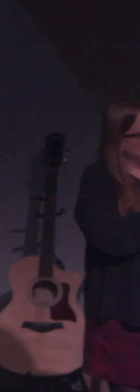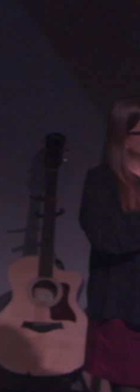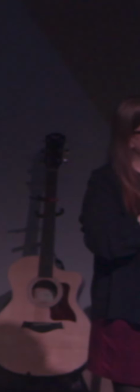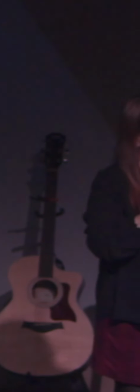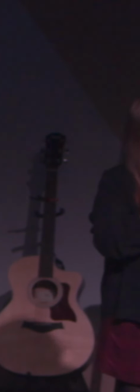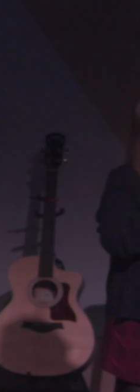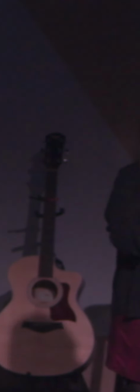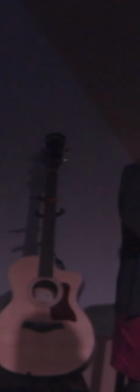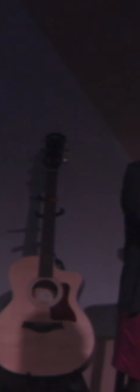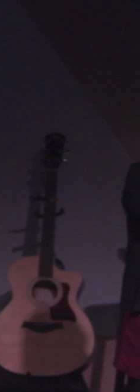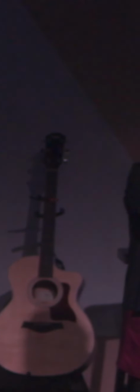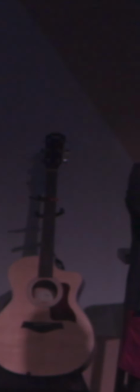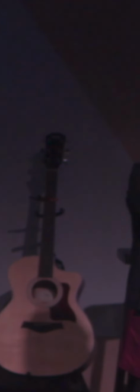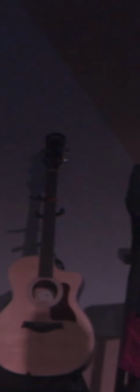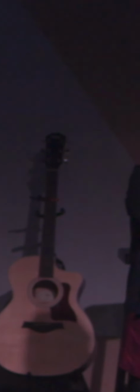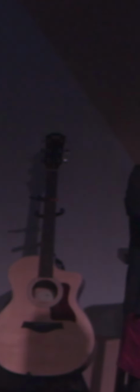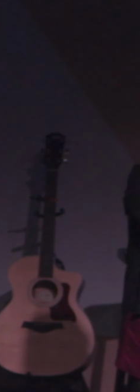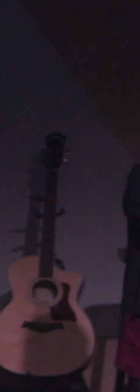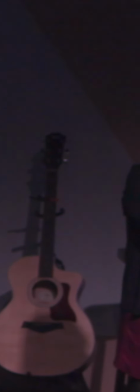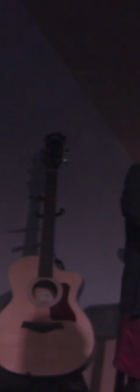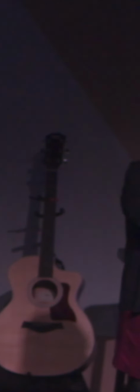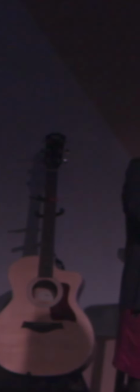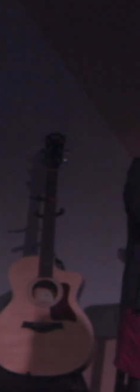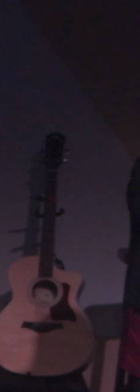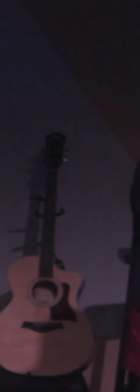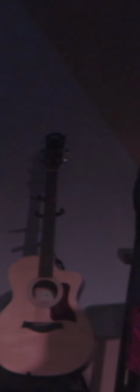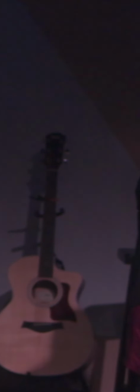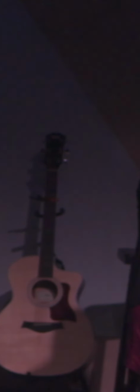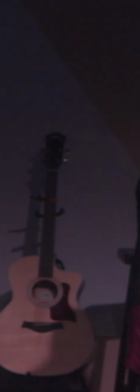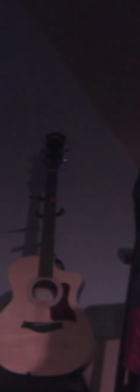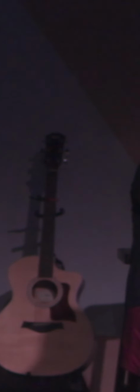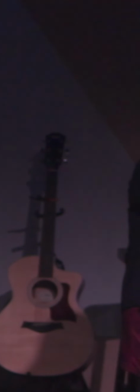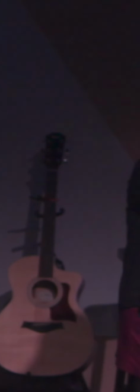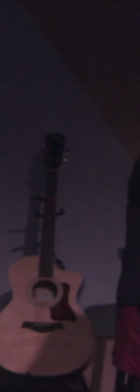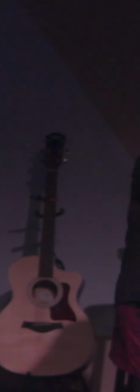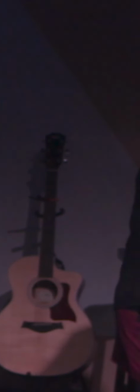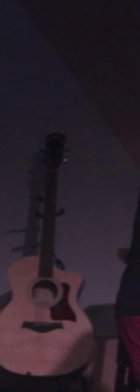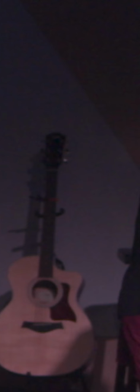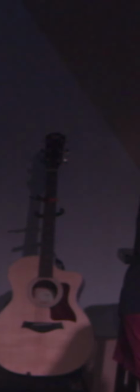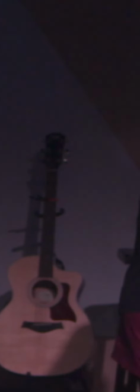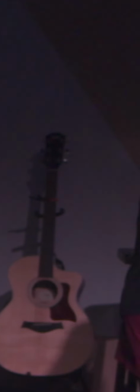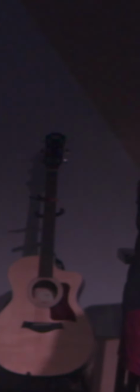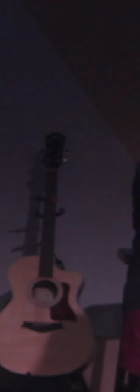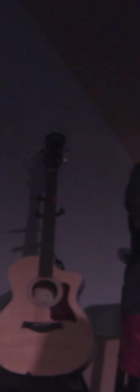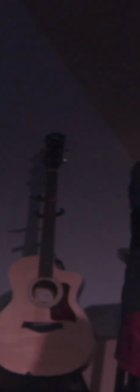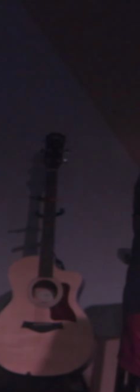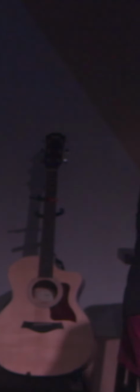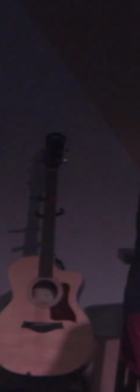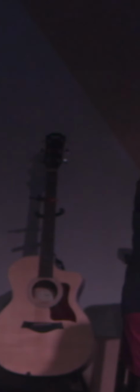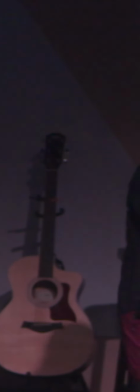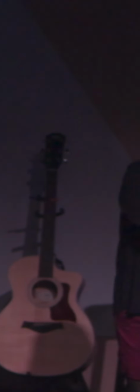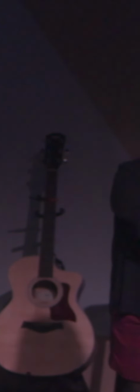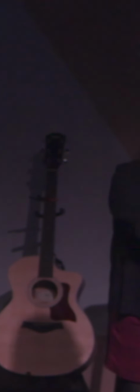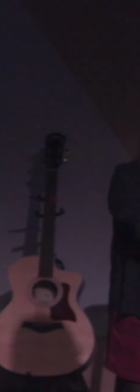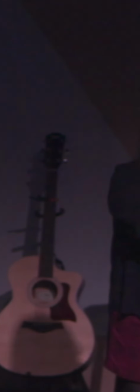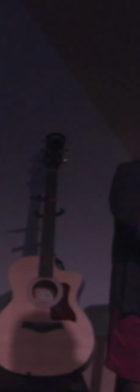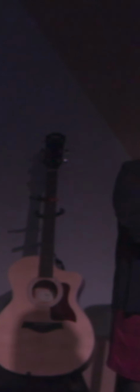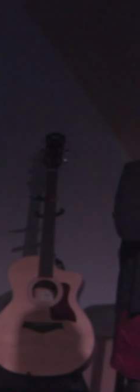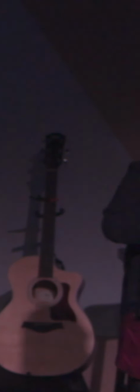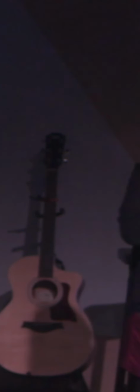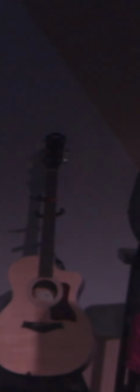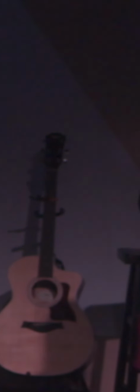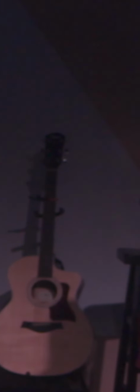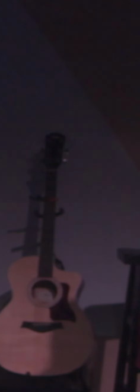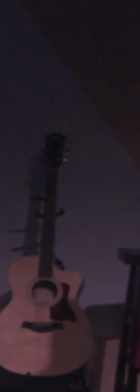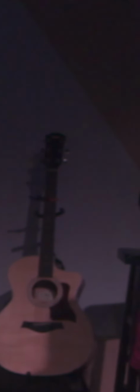weird spot whenever we've just been talking about walking through the valley and how God has taken care of us. And so I've really enjoyed this book by